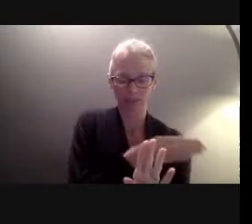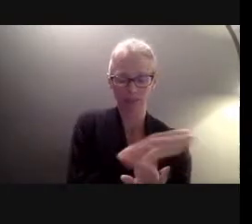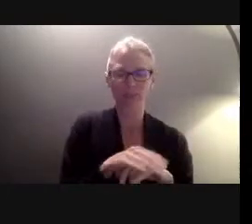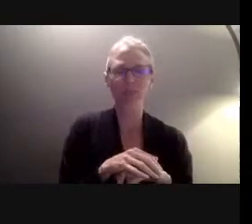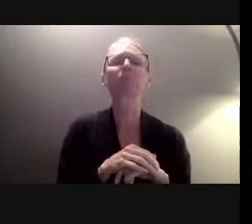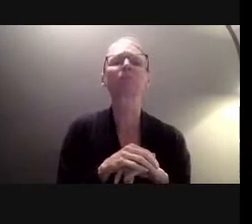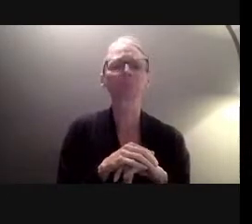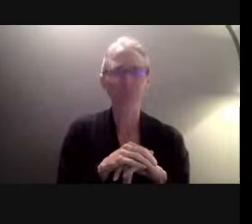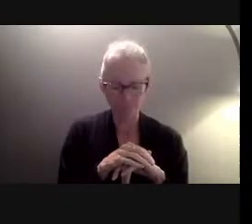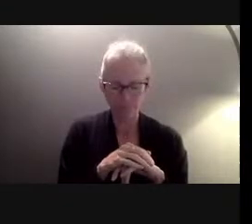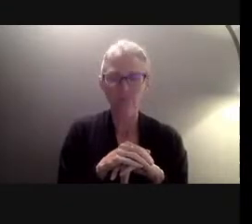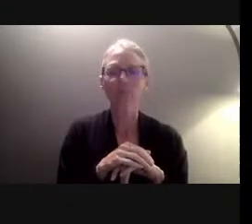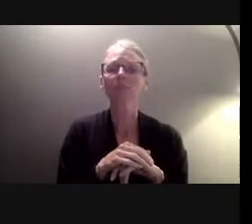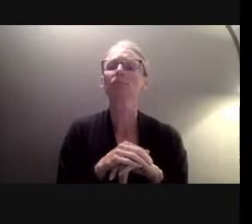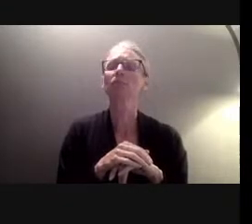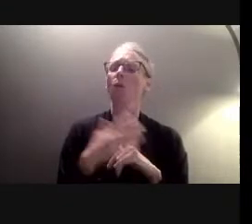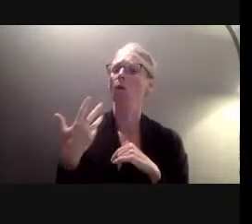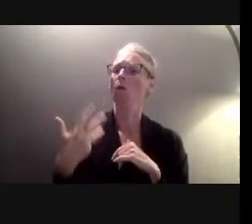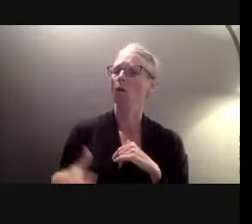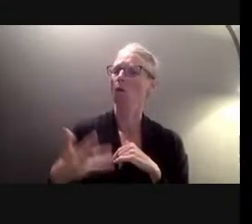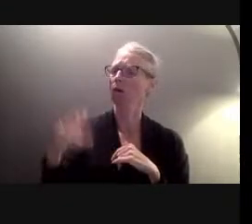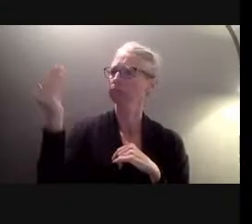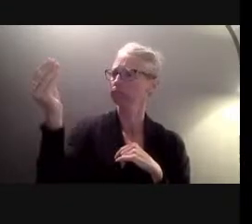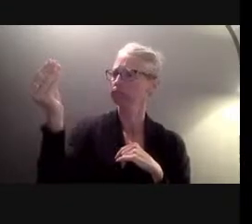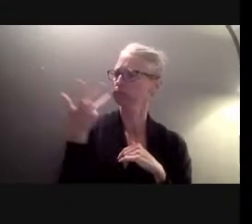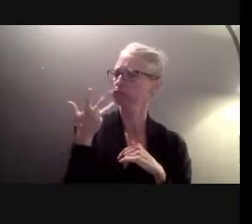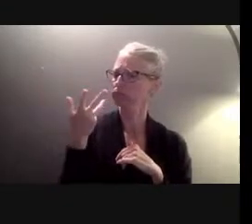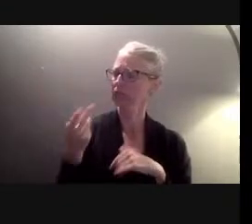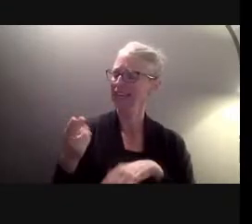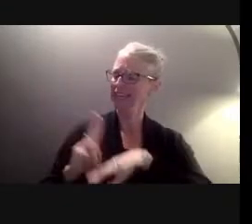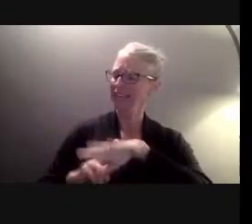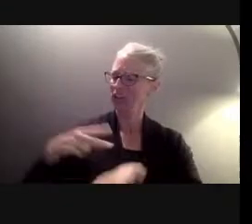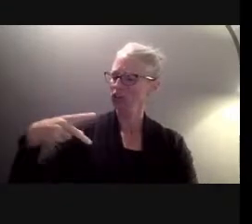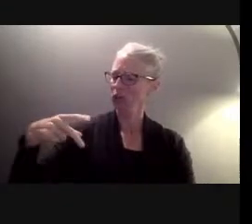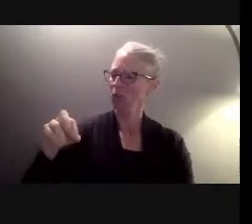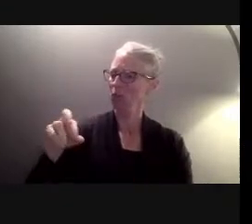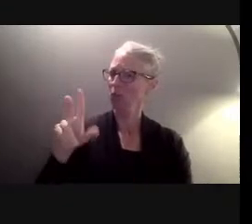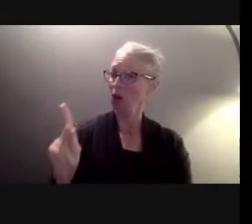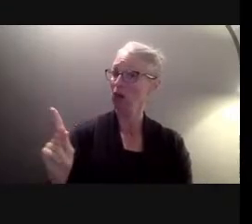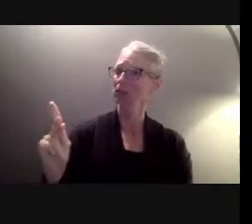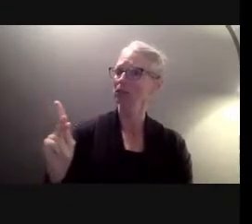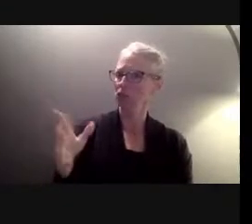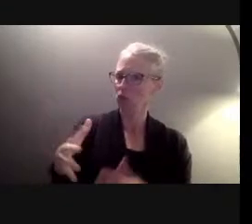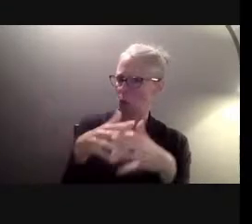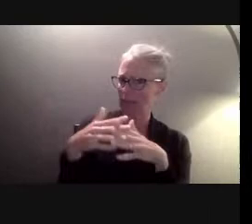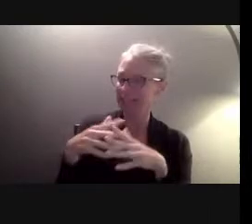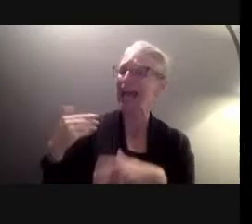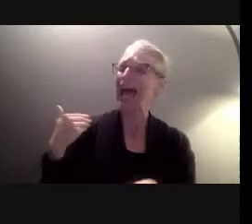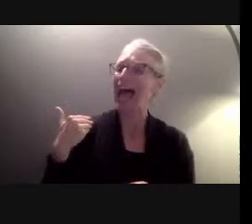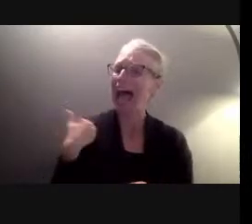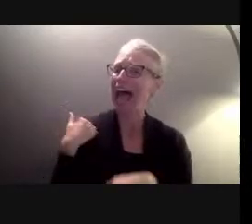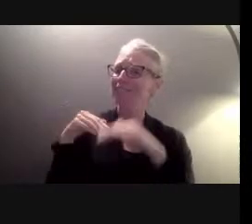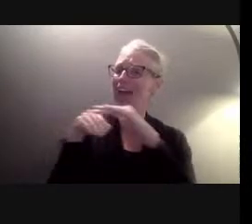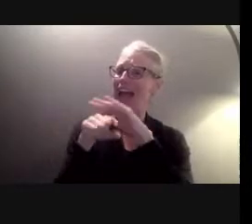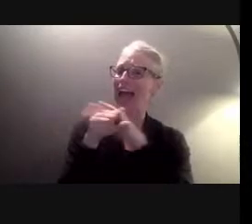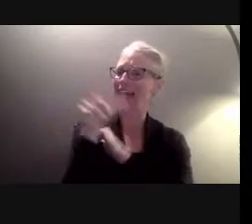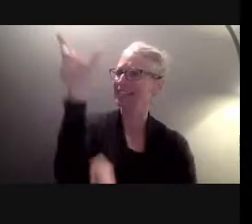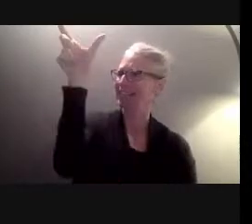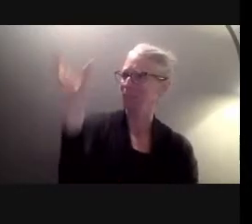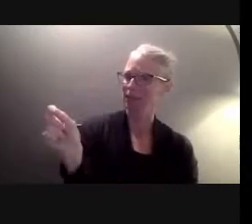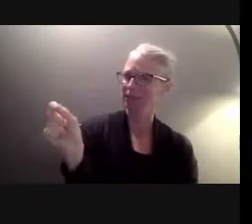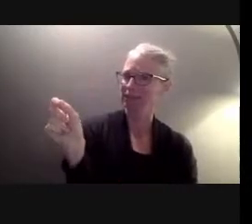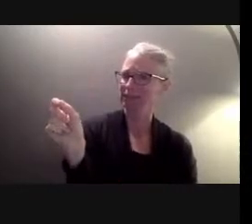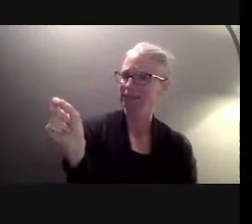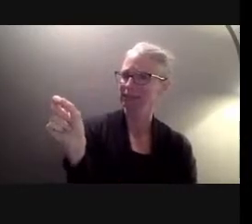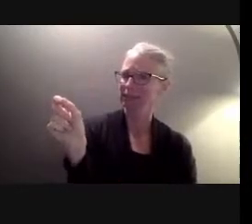national parks had access pass. The U.S. national parks had an access pass saying that anybody with a